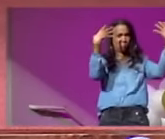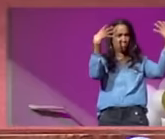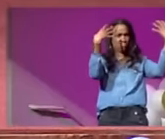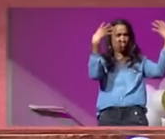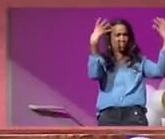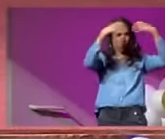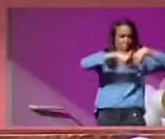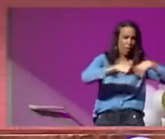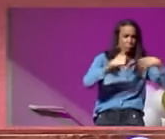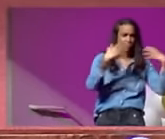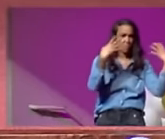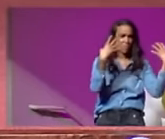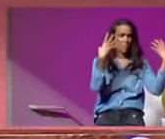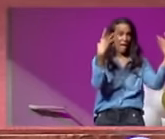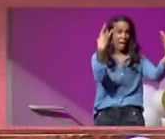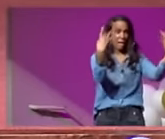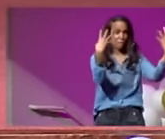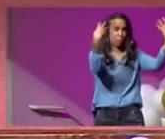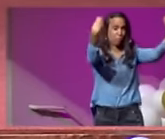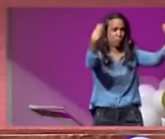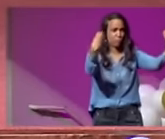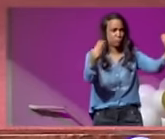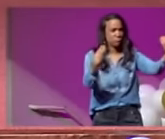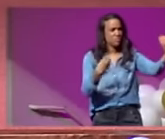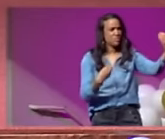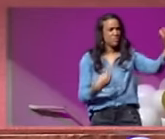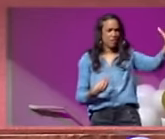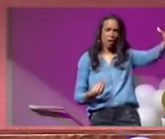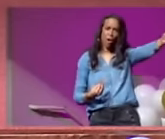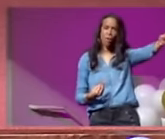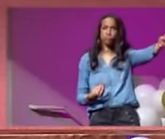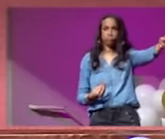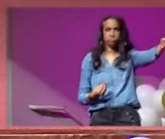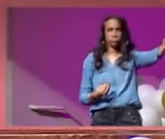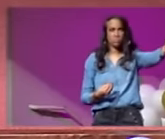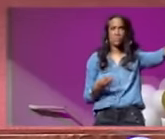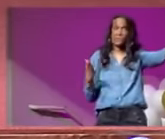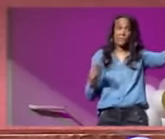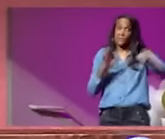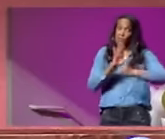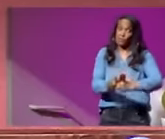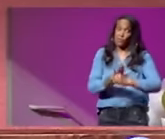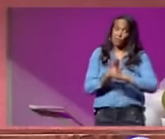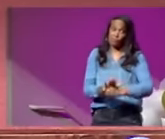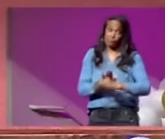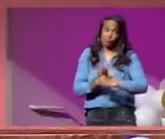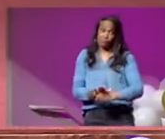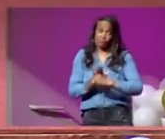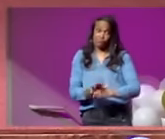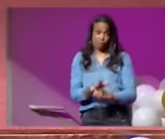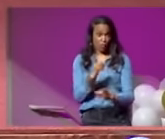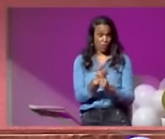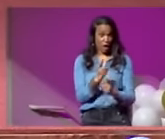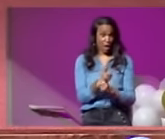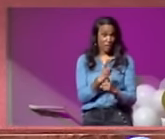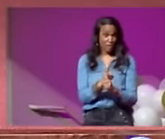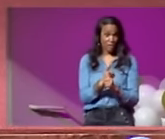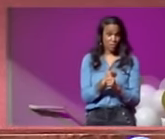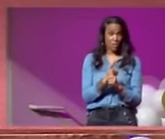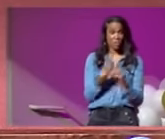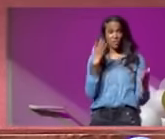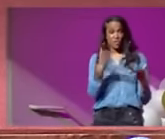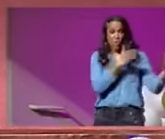there, because that's enough to stress you out. That is a headache on a noisy street whenever